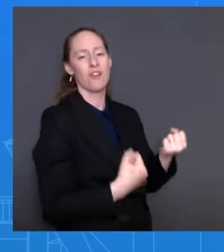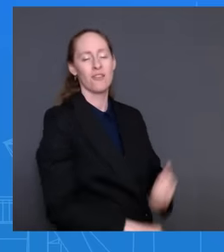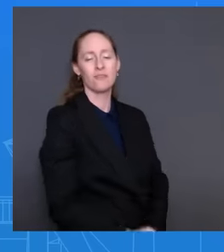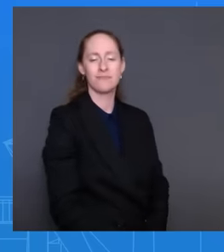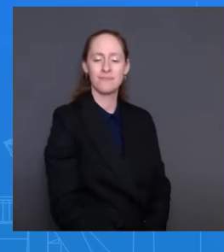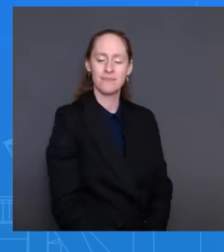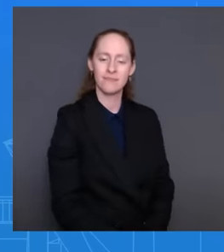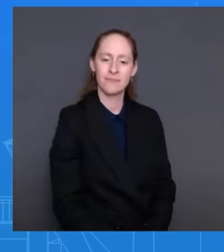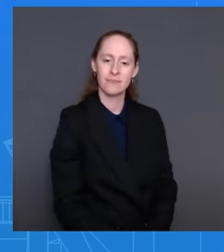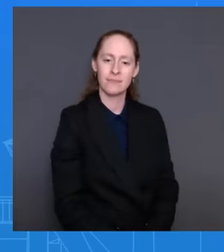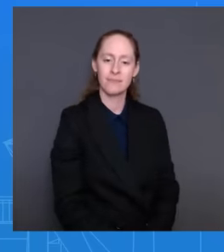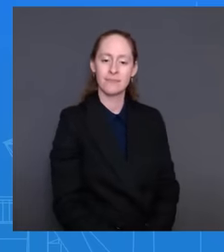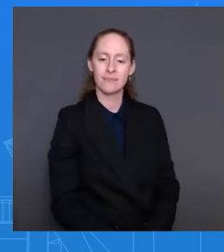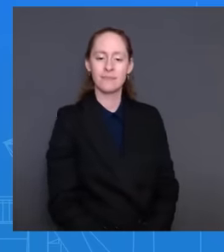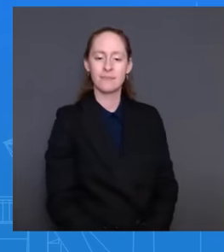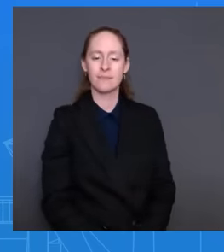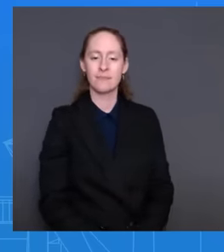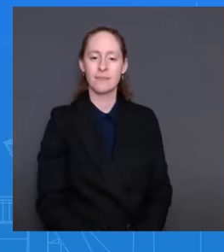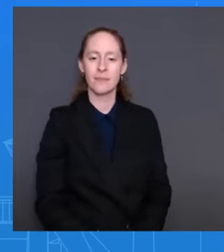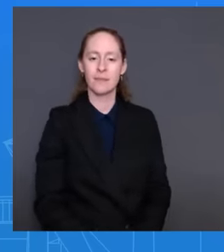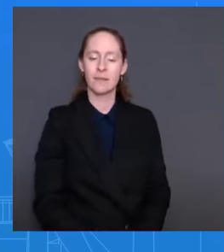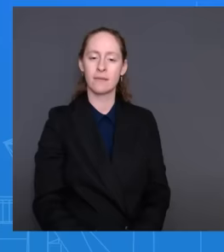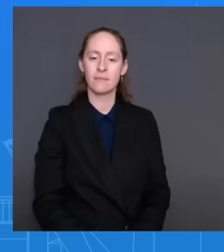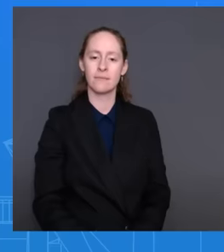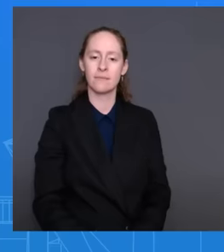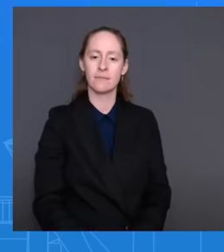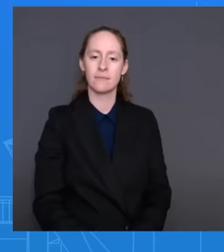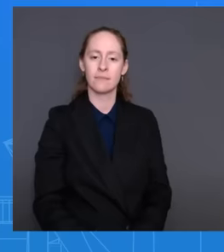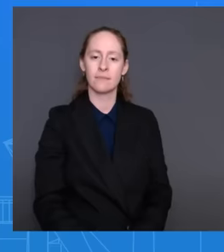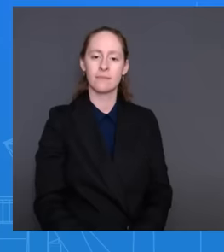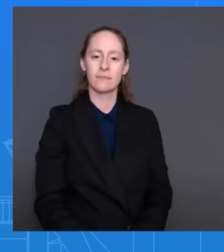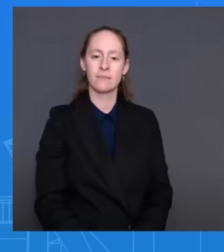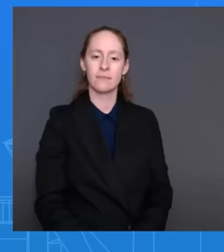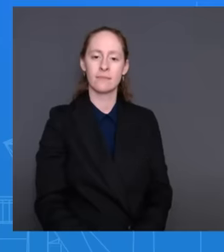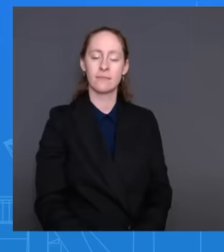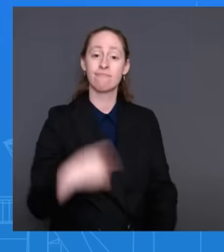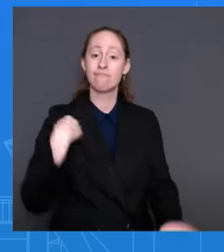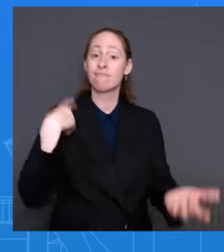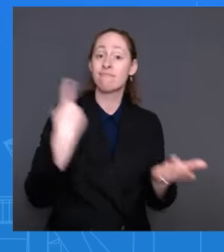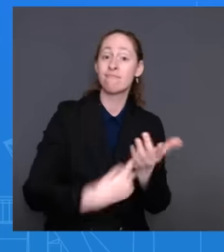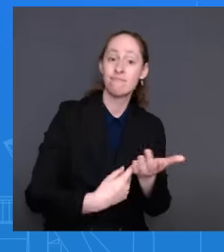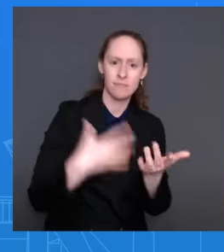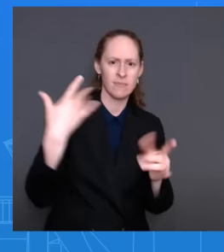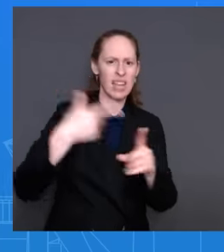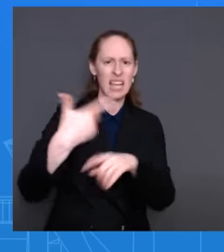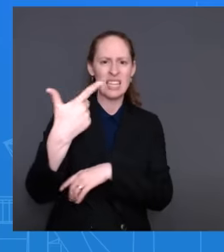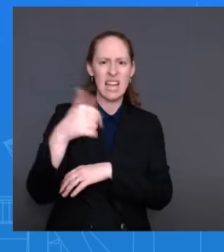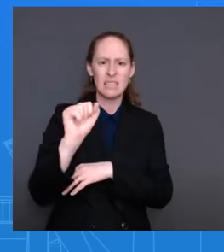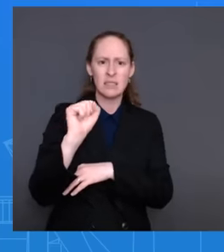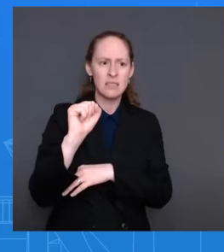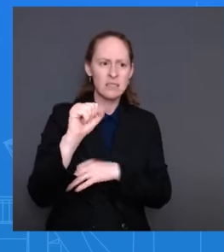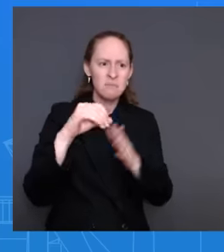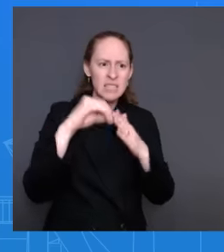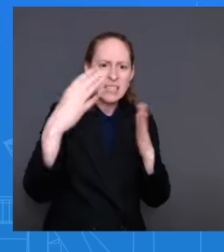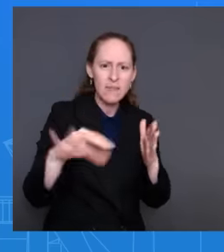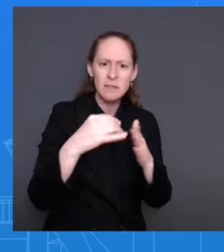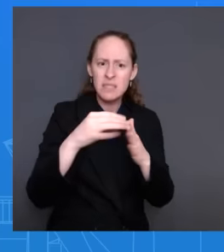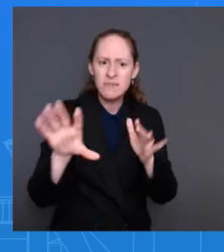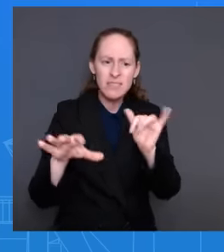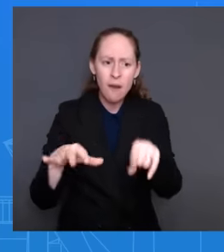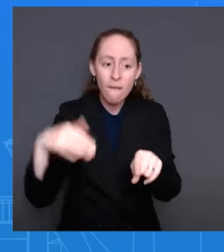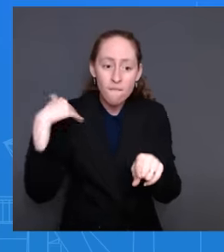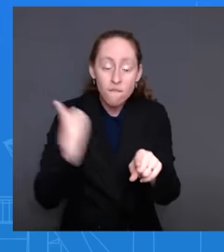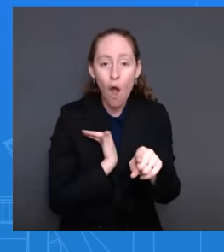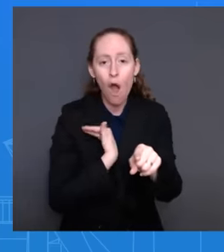When we talk about the gas prices right now, this is indeed Putin's gas hike. This is what we have seen in the most